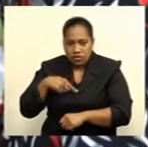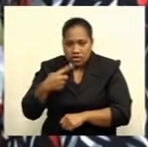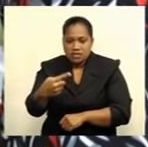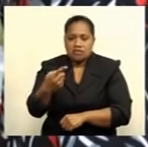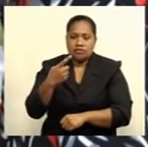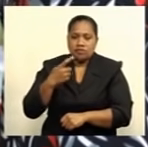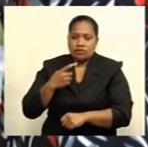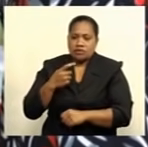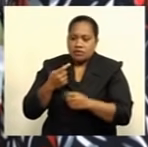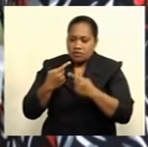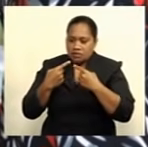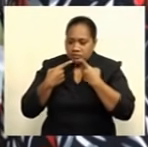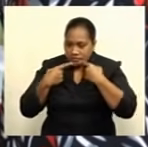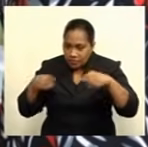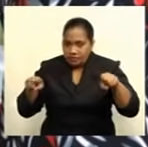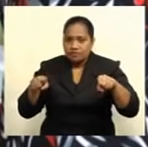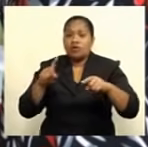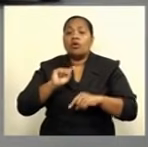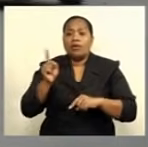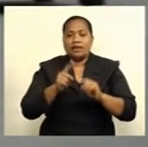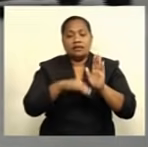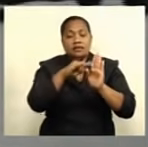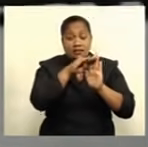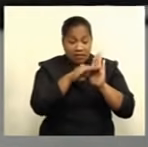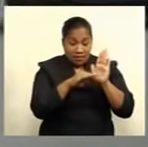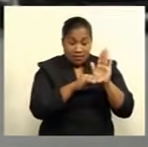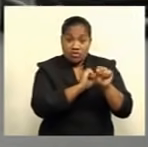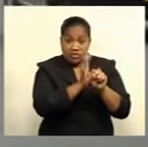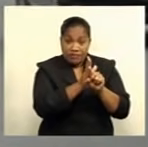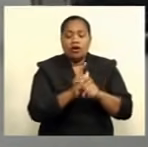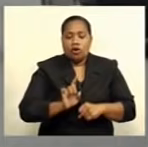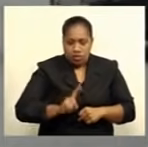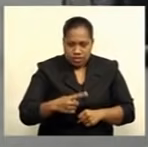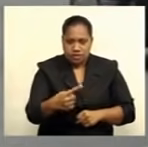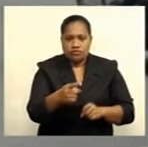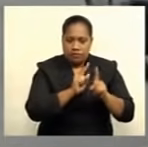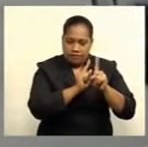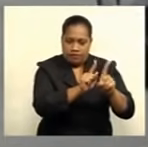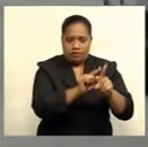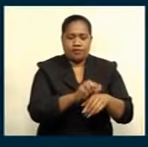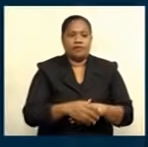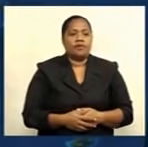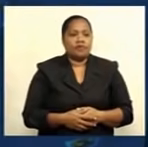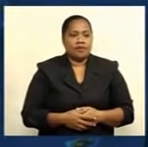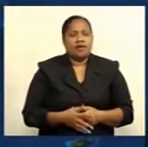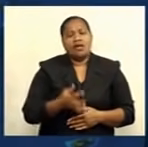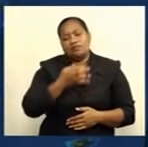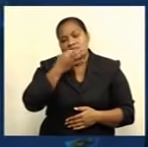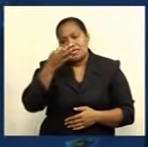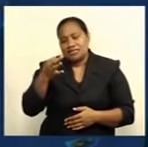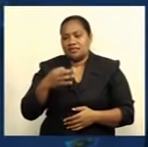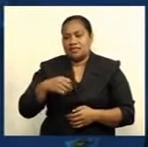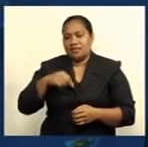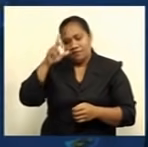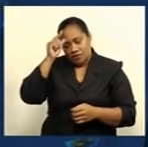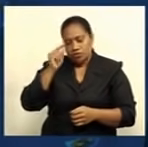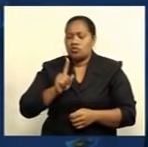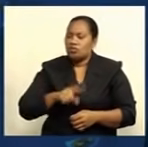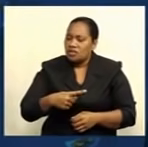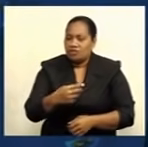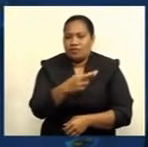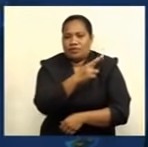remain. I just reiterate the call for people to be responsible. It